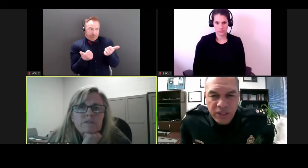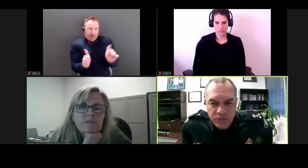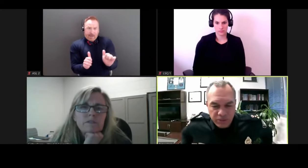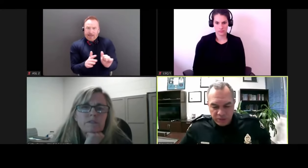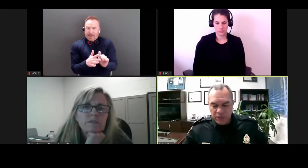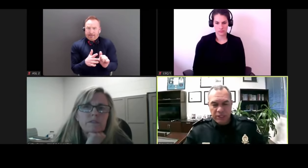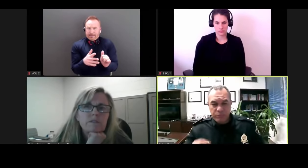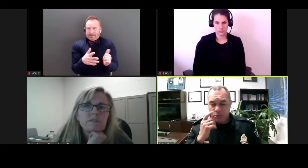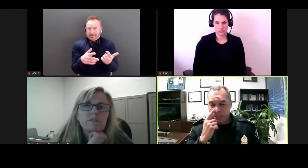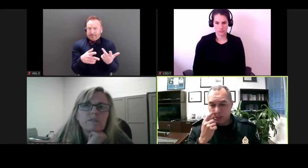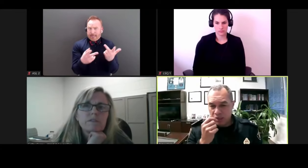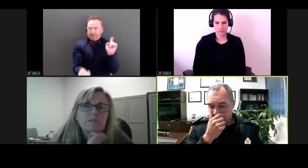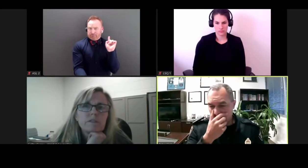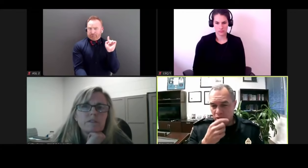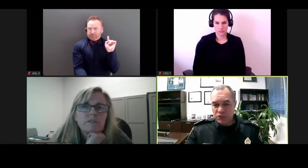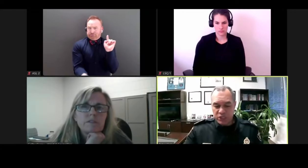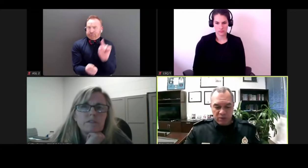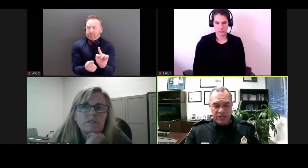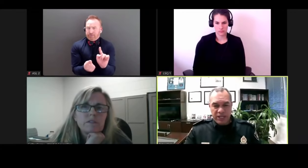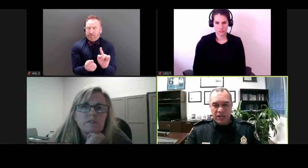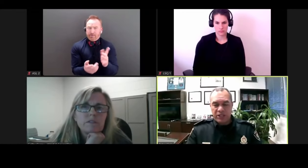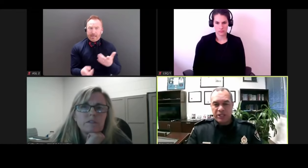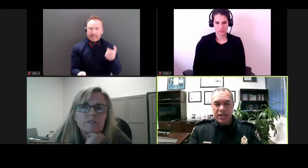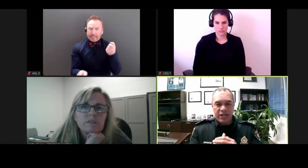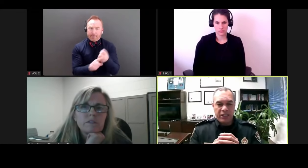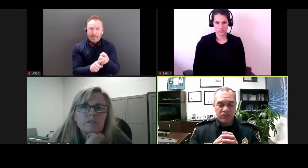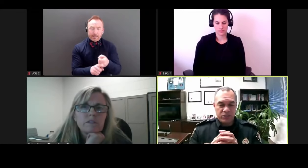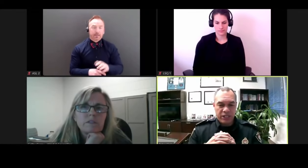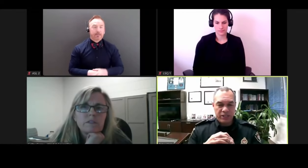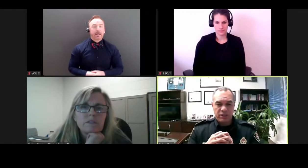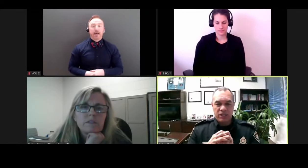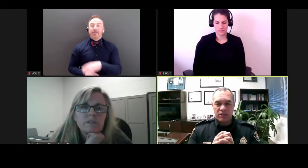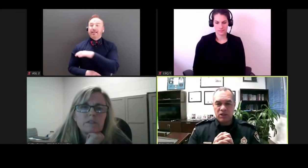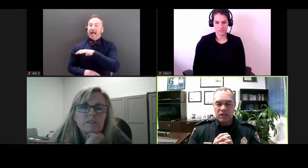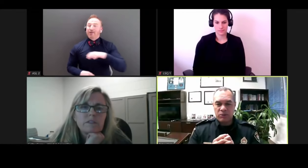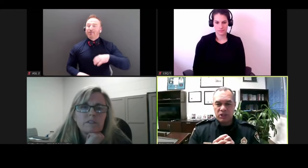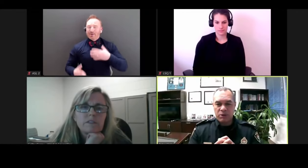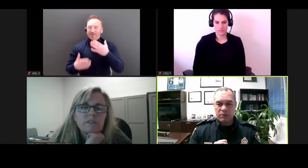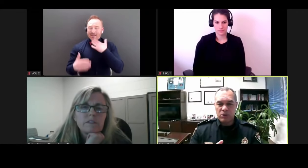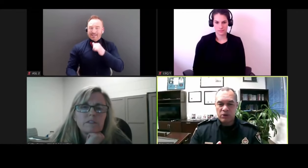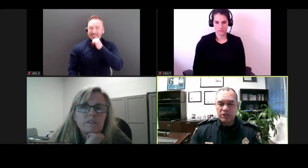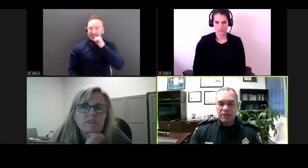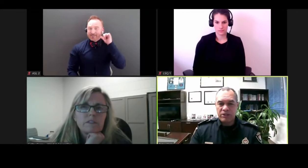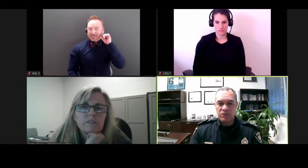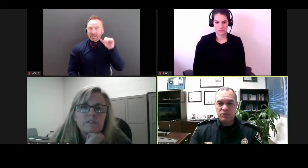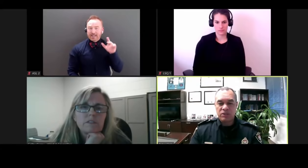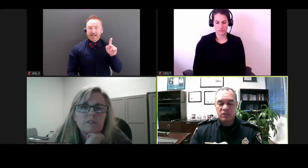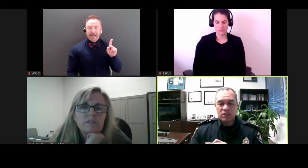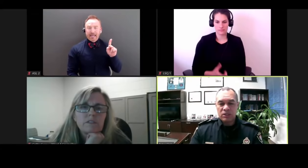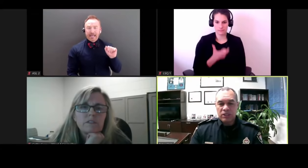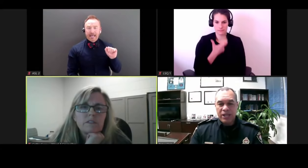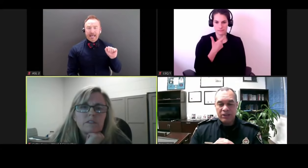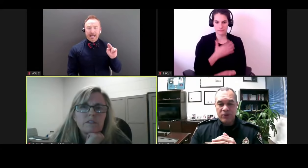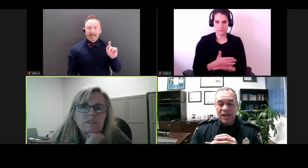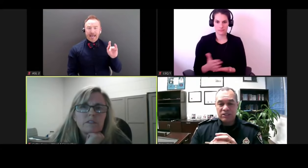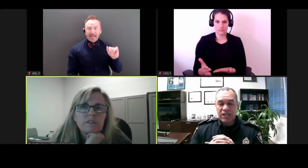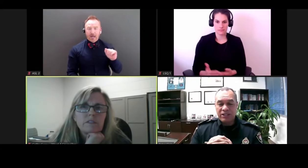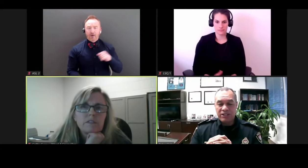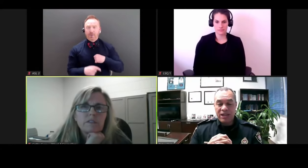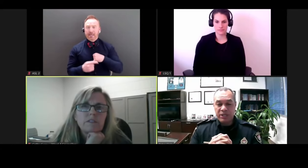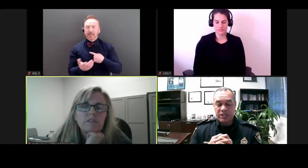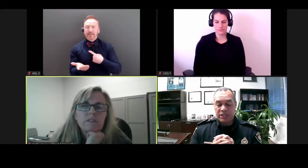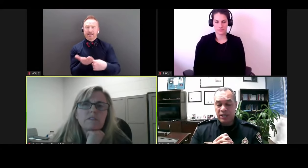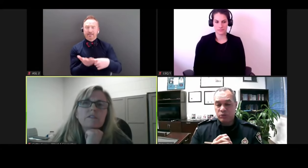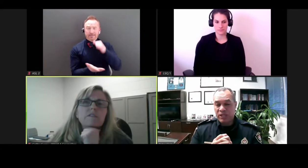Thank you, Councillor. Spent a large chunk of my day out in Kanata yesterday talking with our public order commanders. And in fact, at